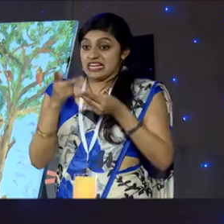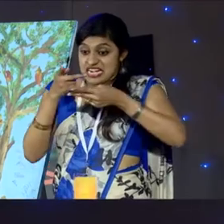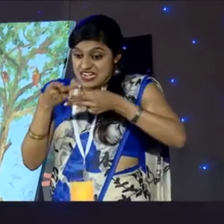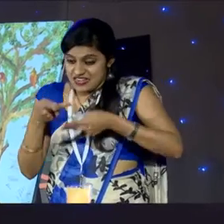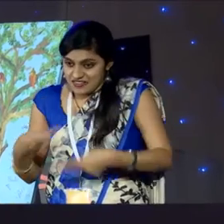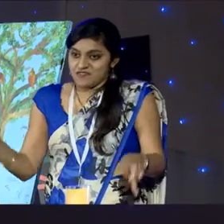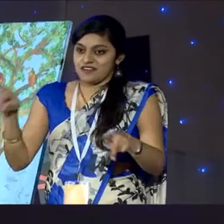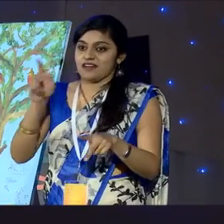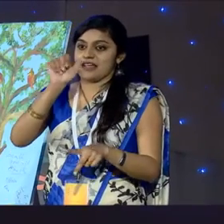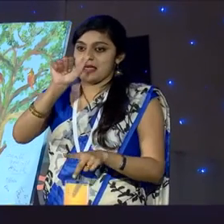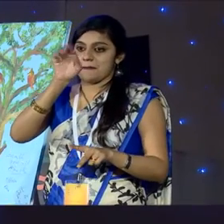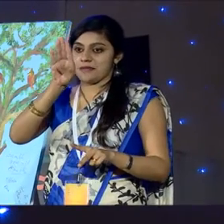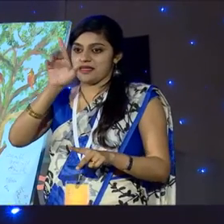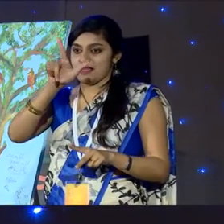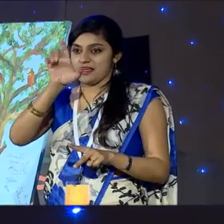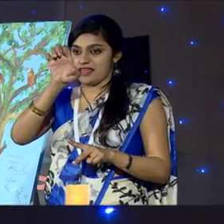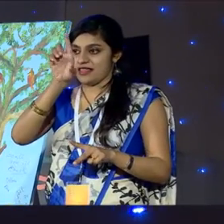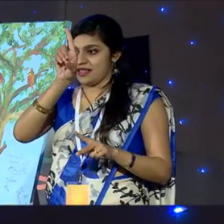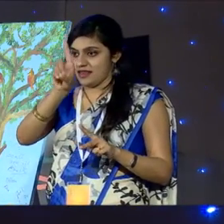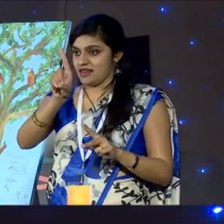Differently abled. Yeah, we're all differently abled from...